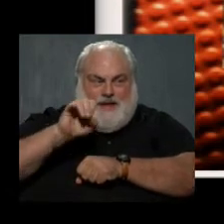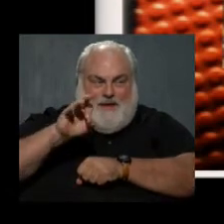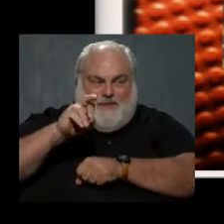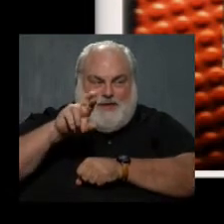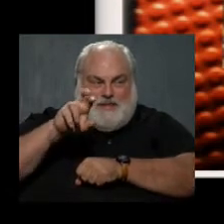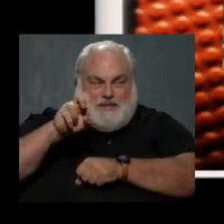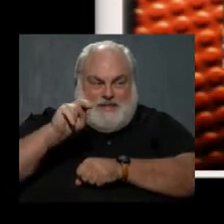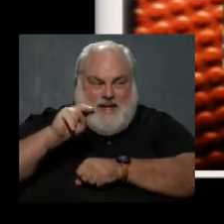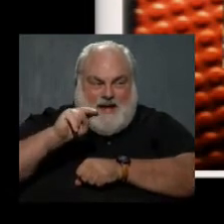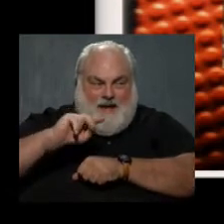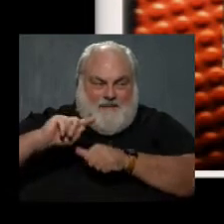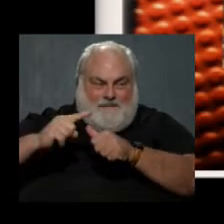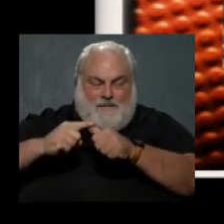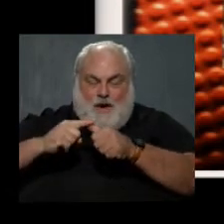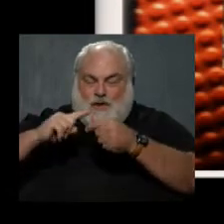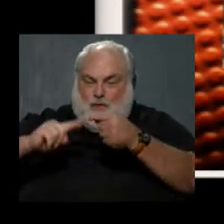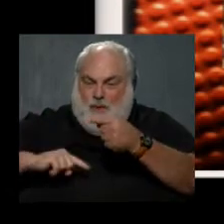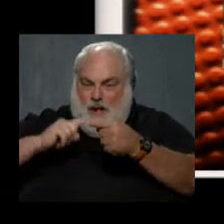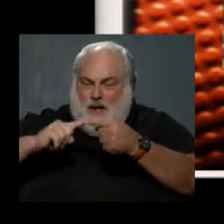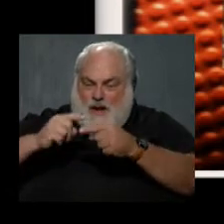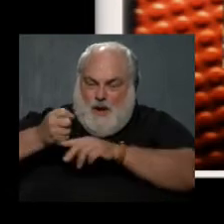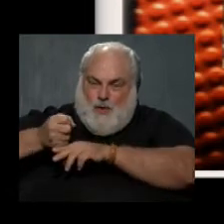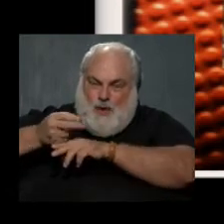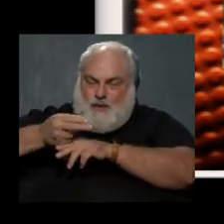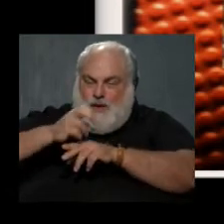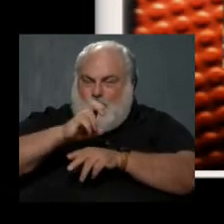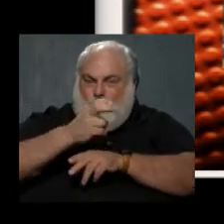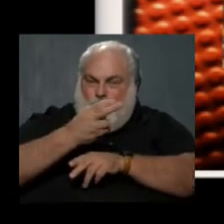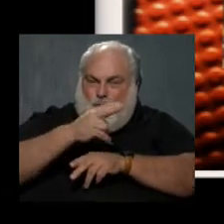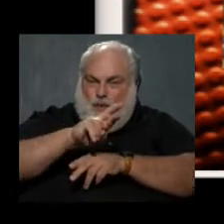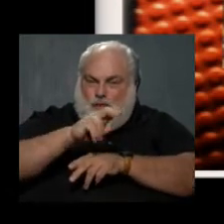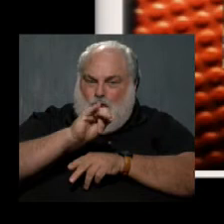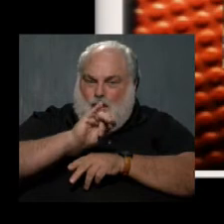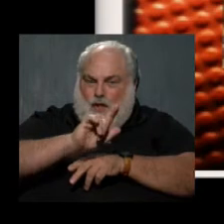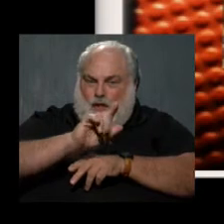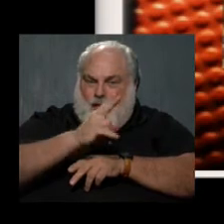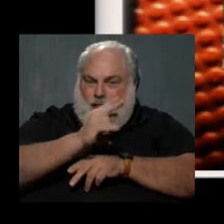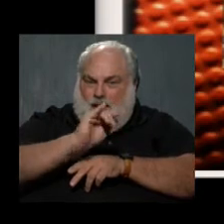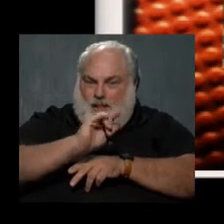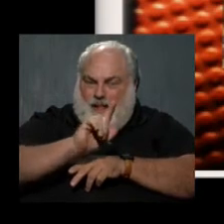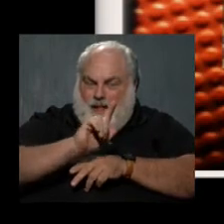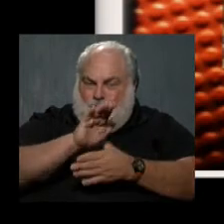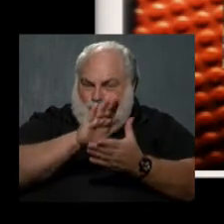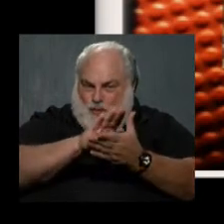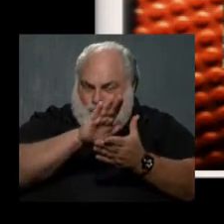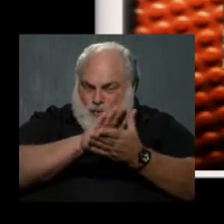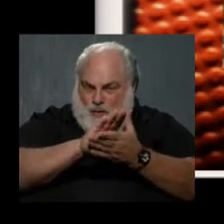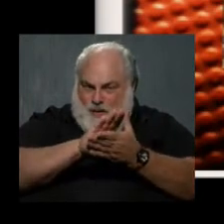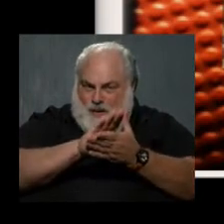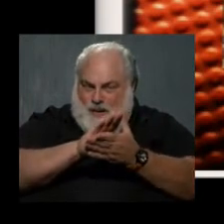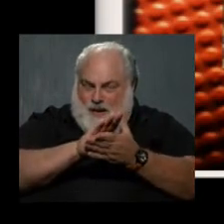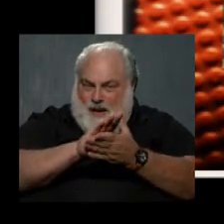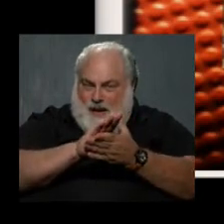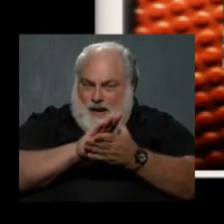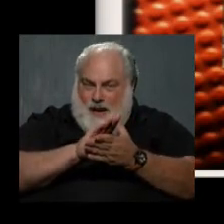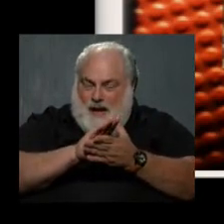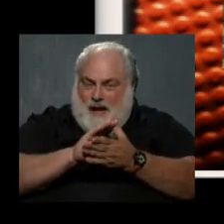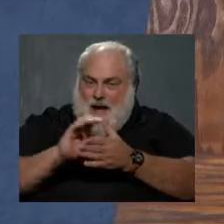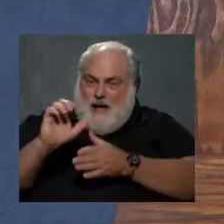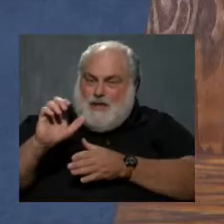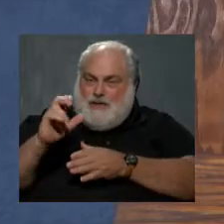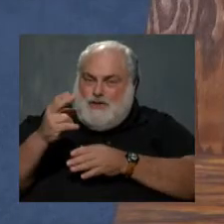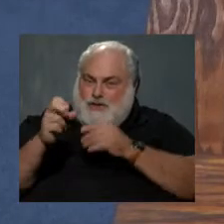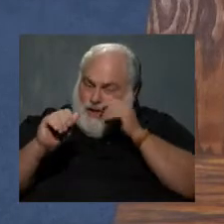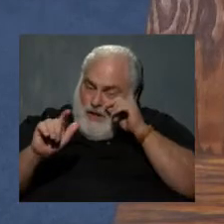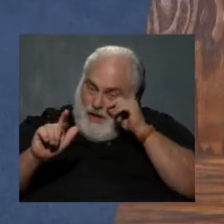first round bye, then they defeated the Crystal Hill Magnet School, and number one seeded Chenal